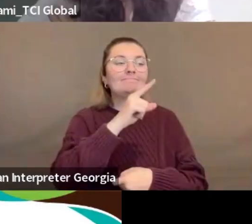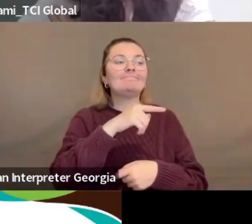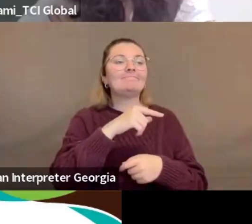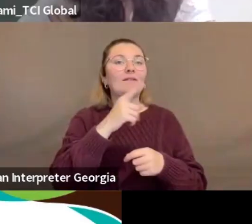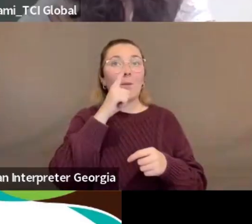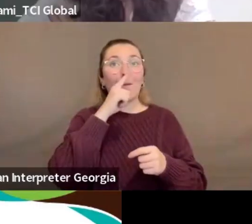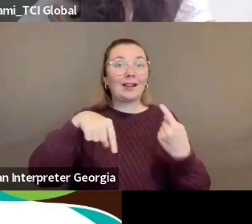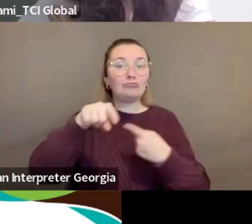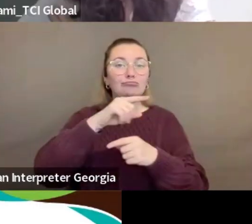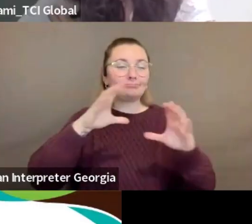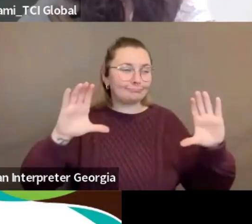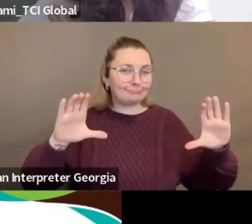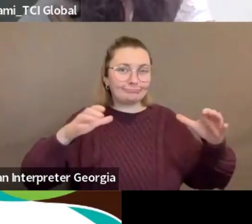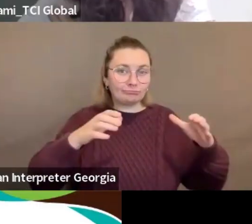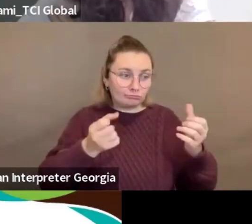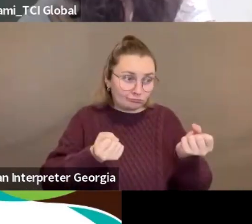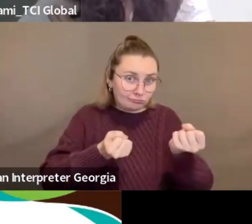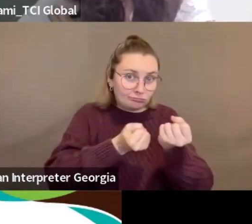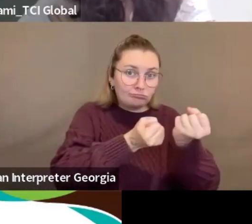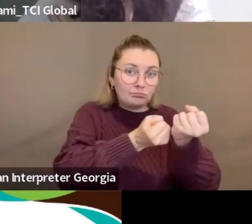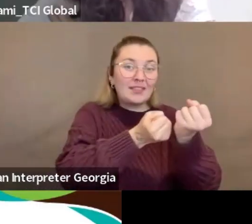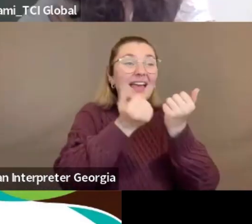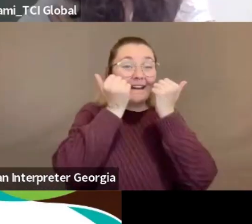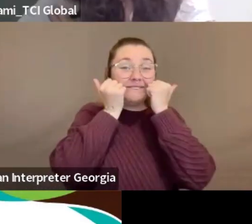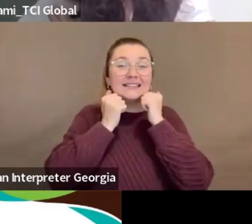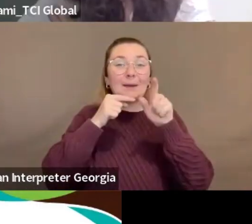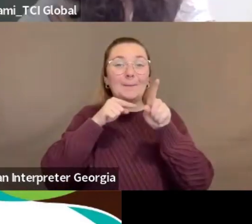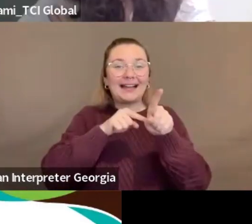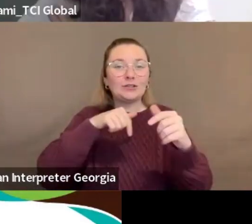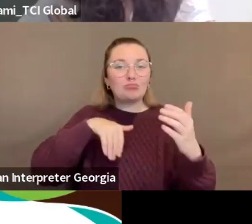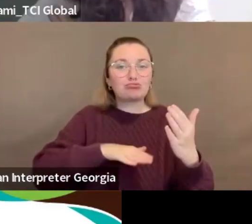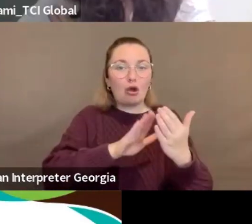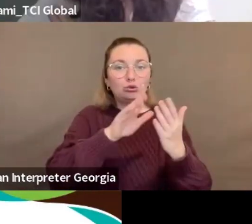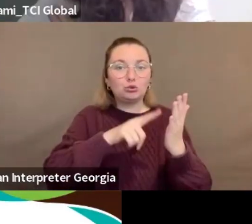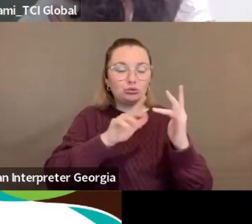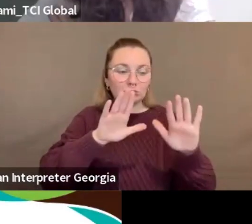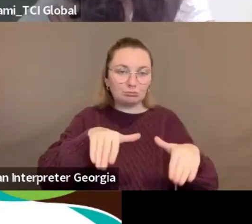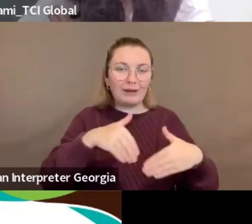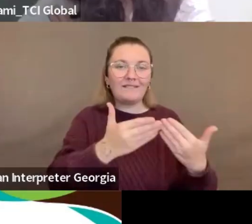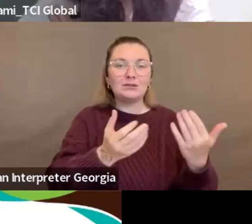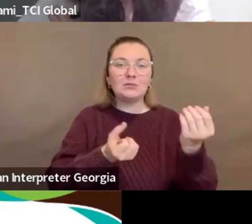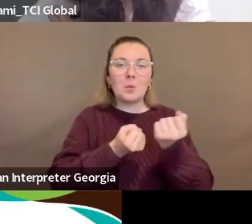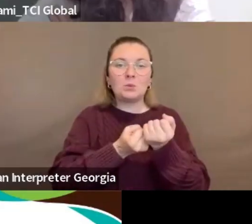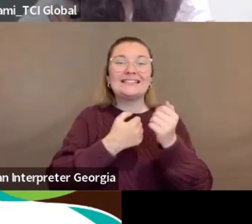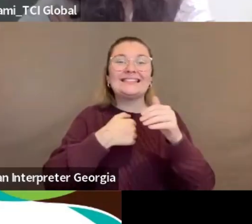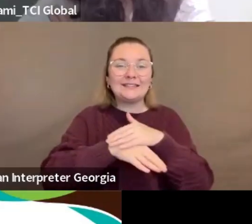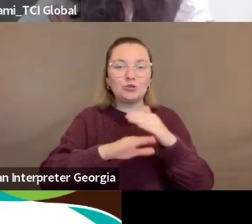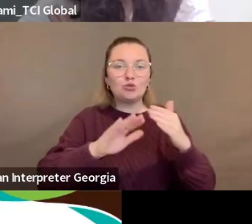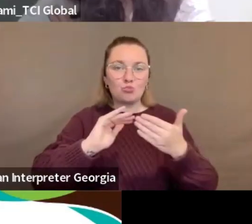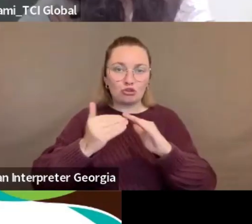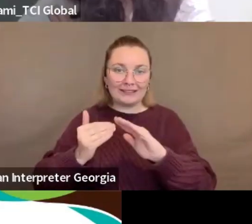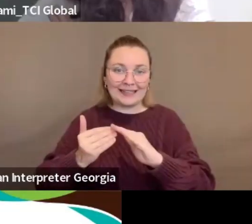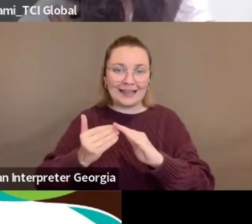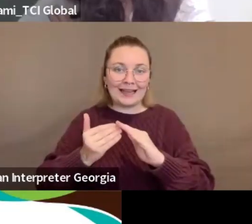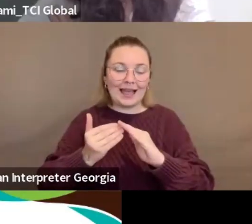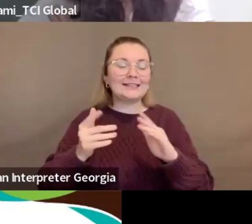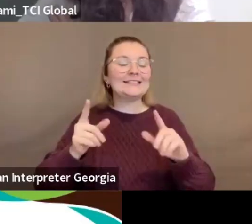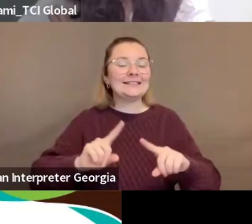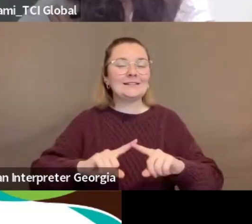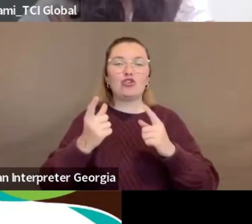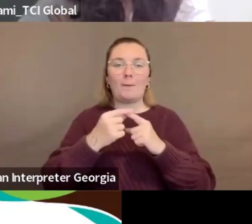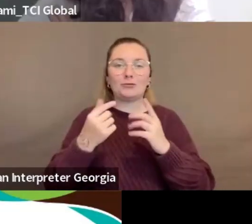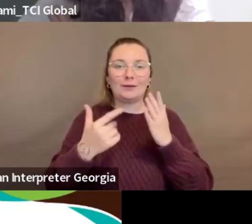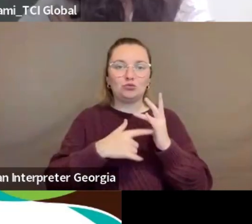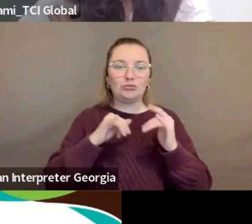are all evidence-based approaches to providing support in communities and are alternative to institutions.